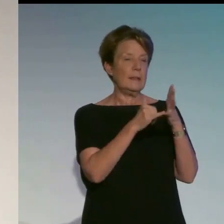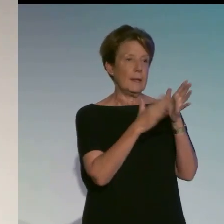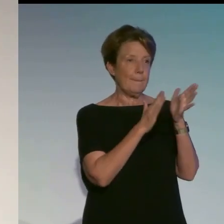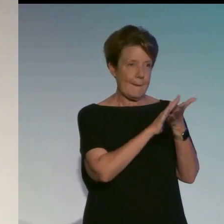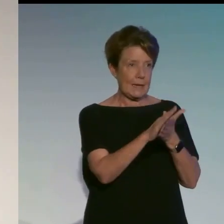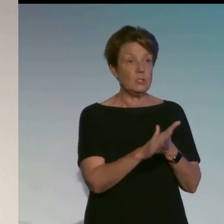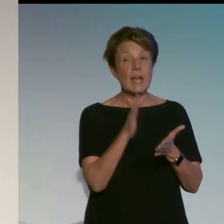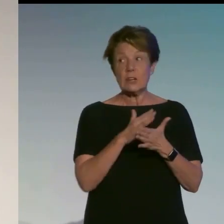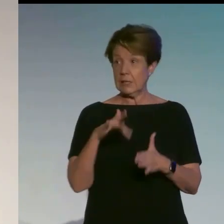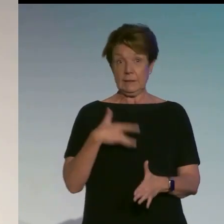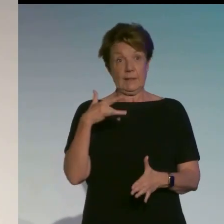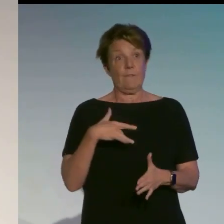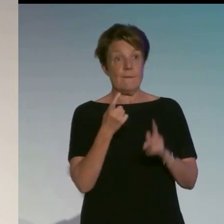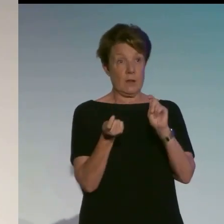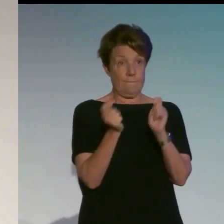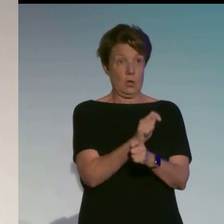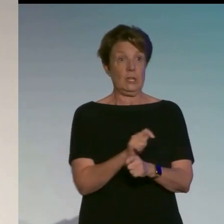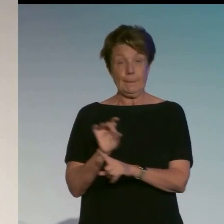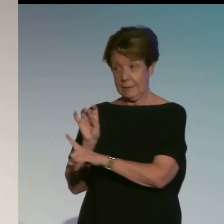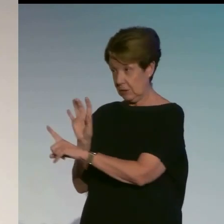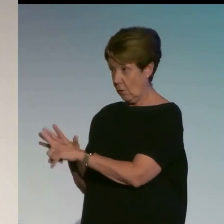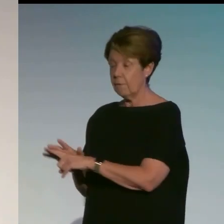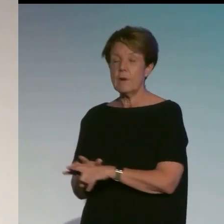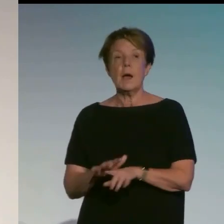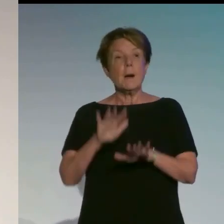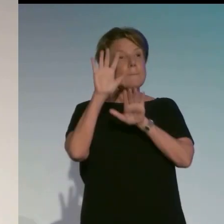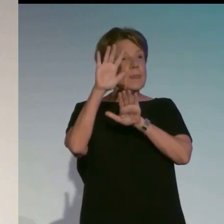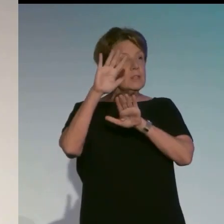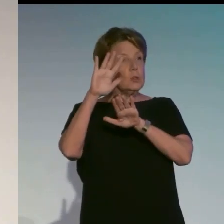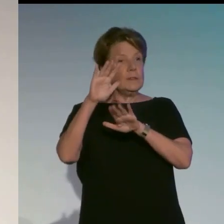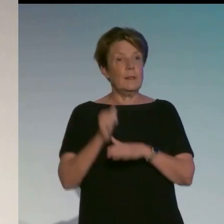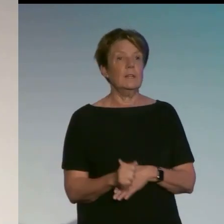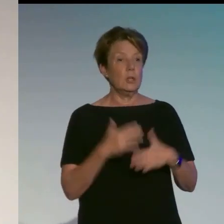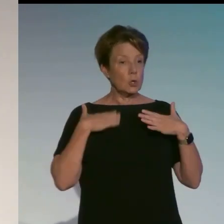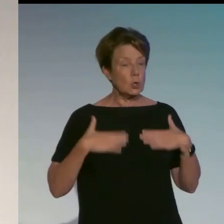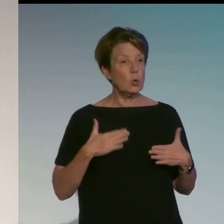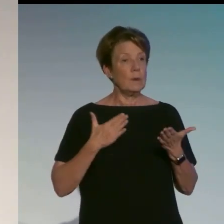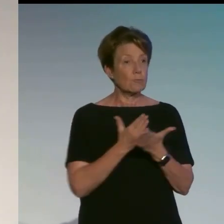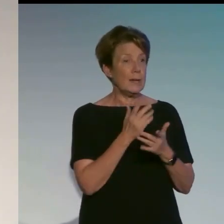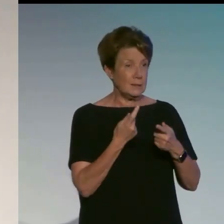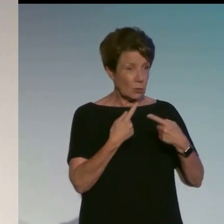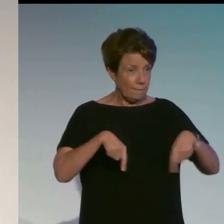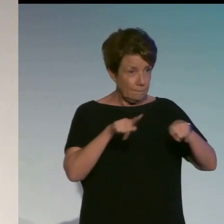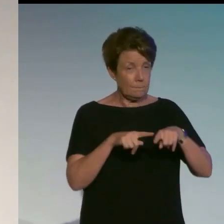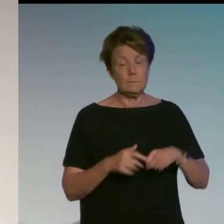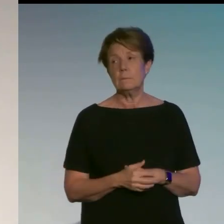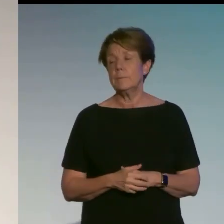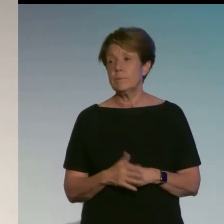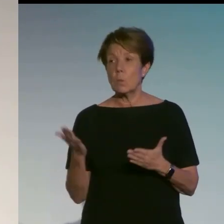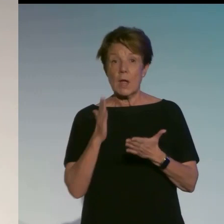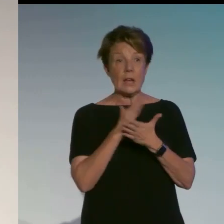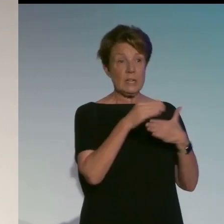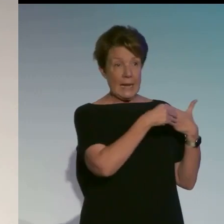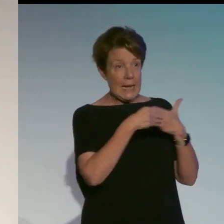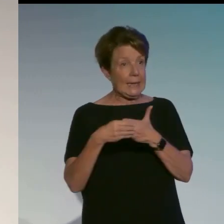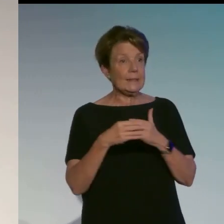conversion practices himself. But at the New Zealand Human Rights Commission, where you now you lead the conversion practices